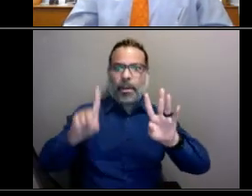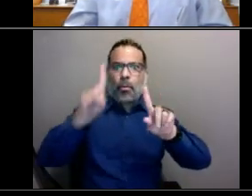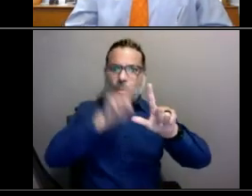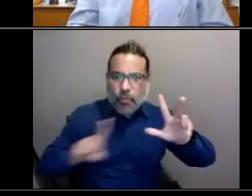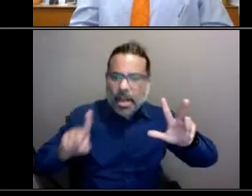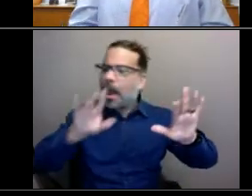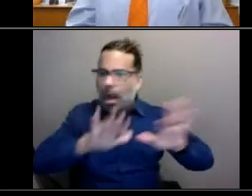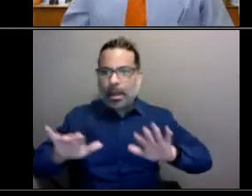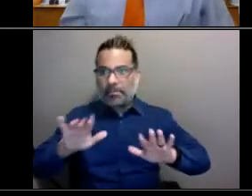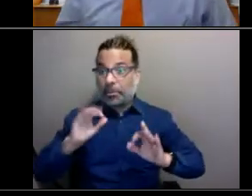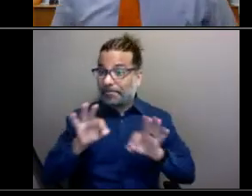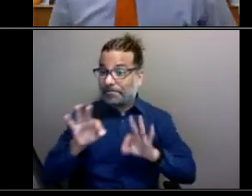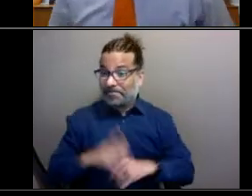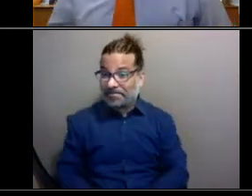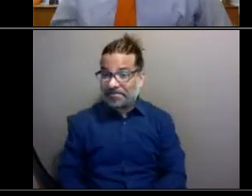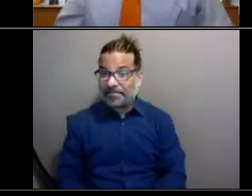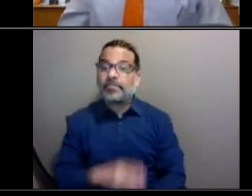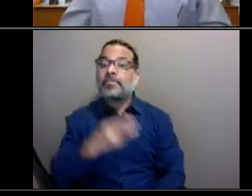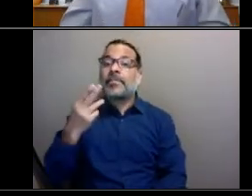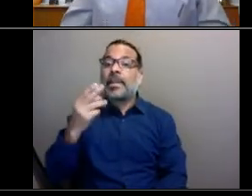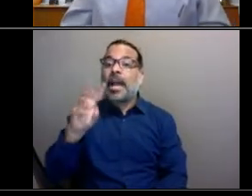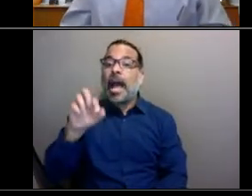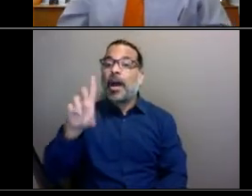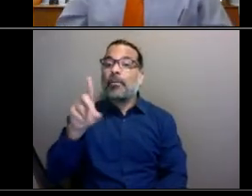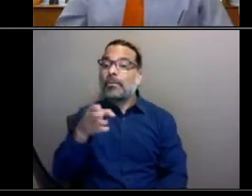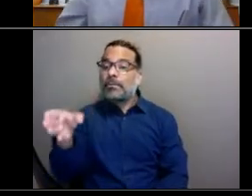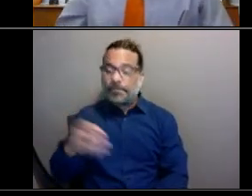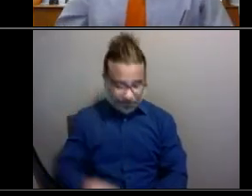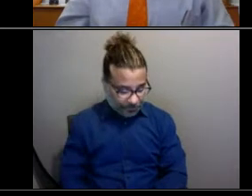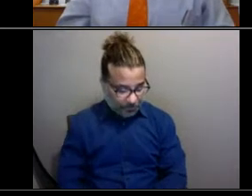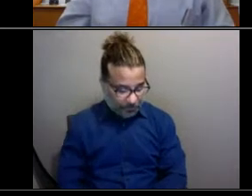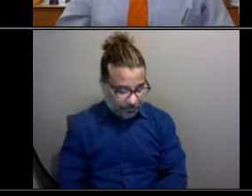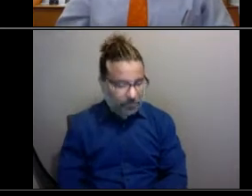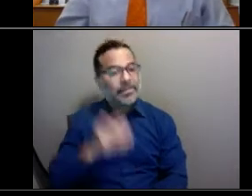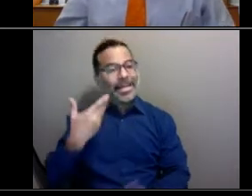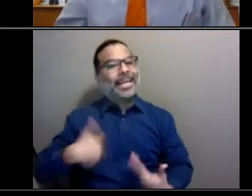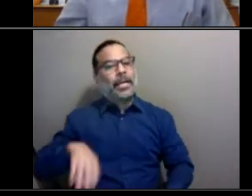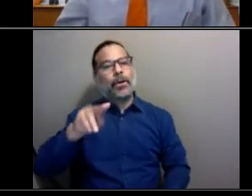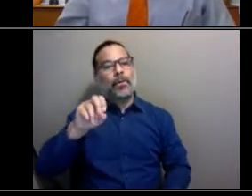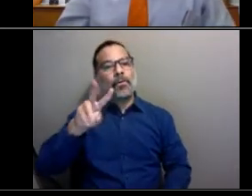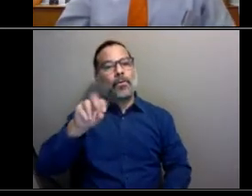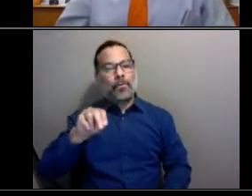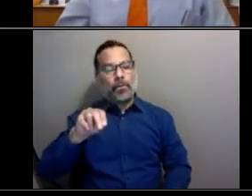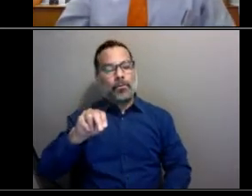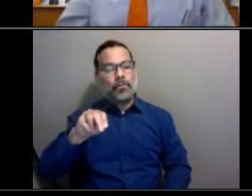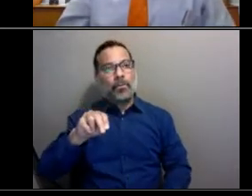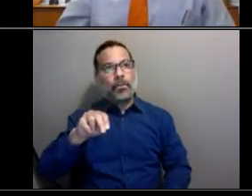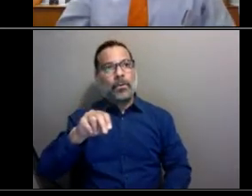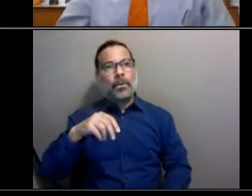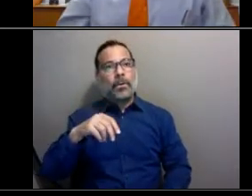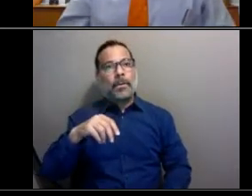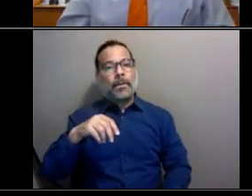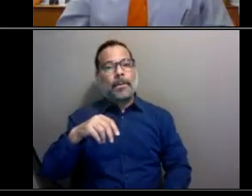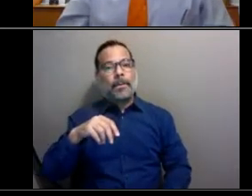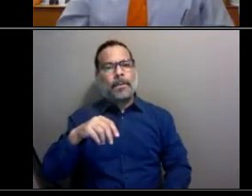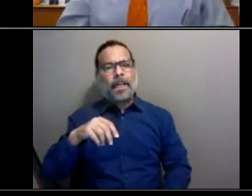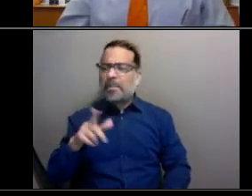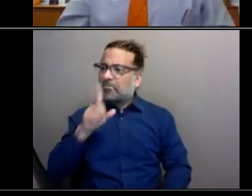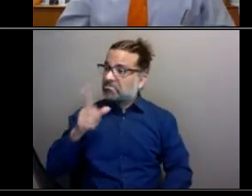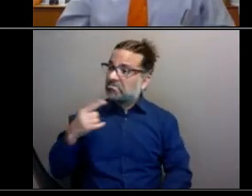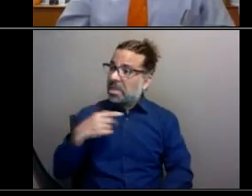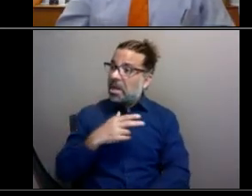Howard, you wanted to add? Yes, I just wanted to add that here at Novo, I'm not sure that our hospital clients choose us because